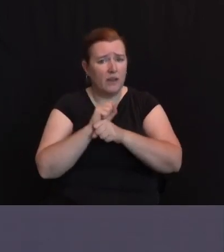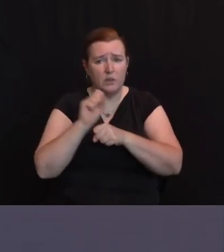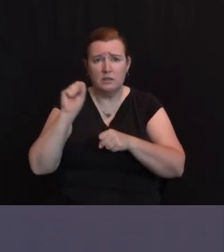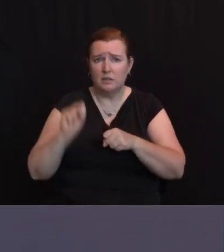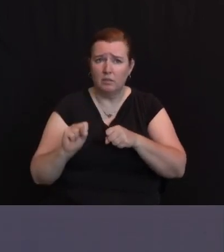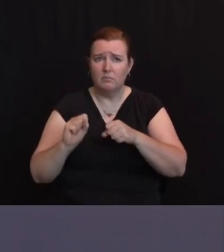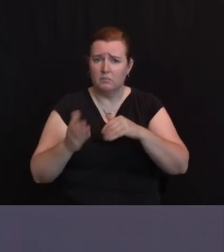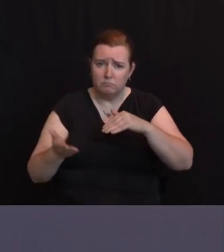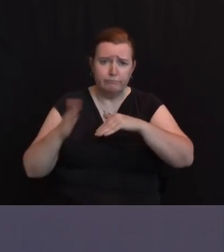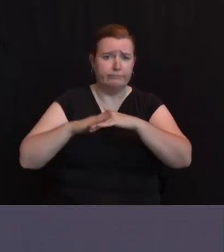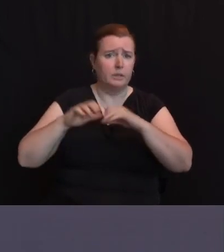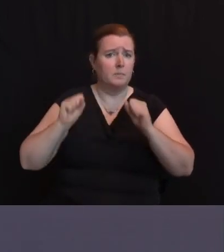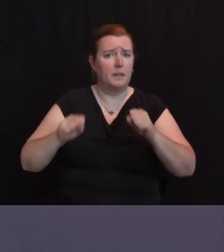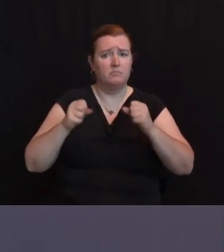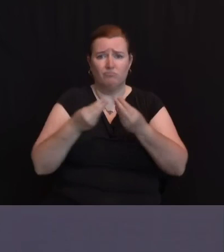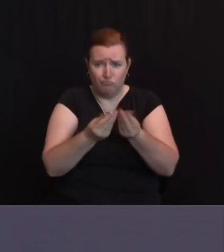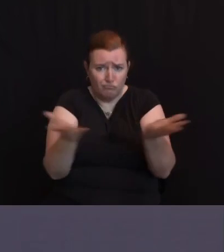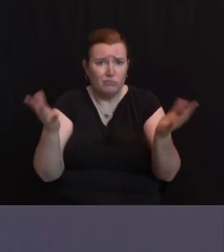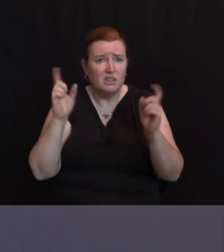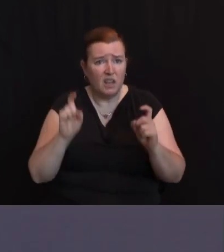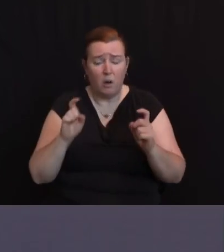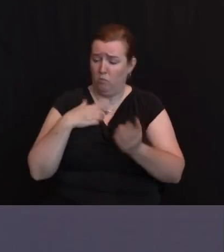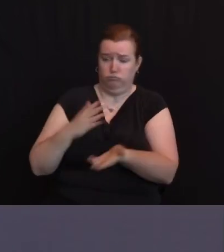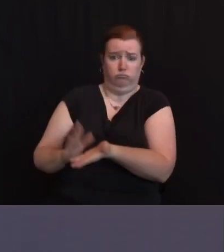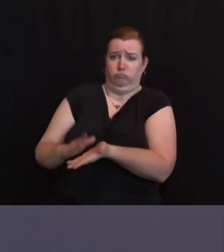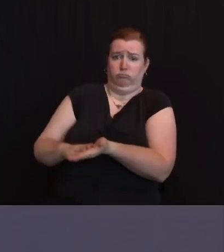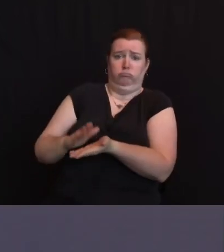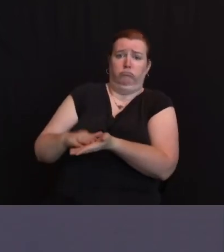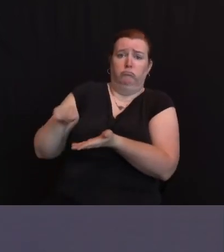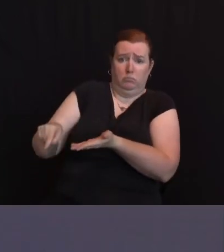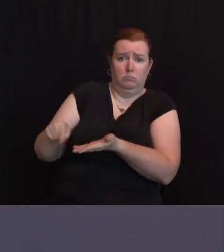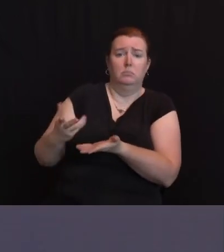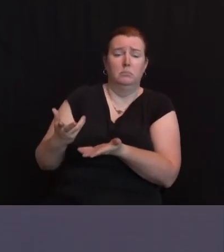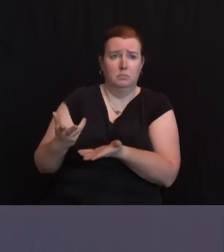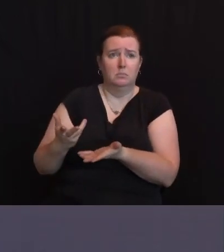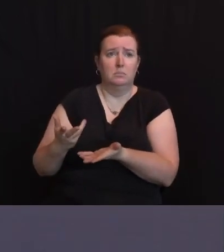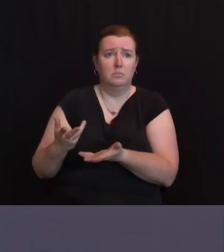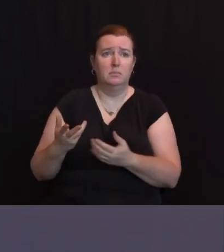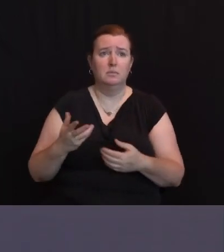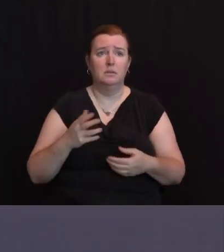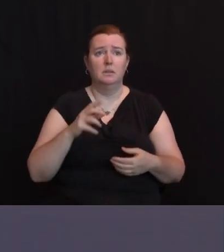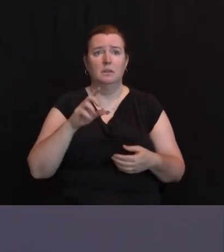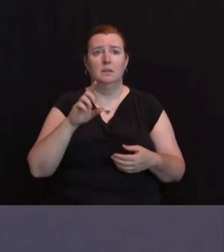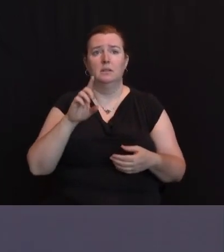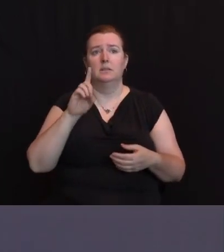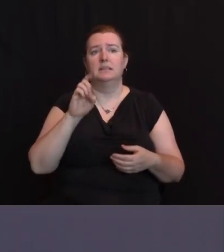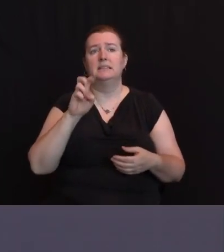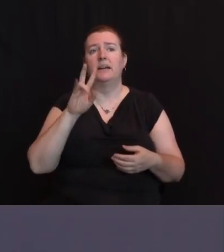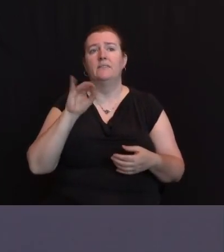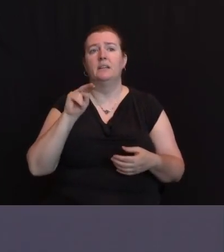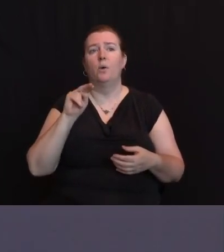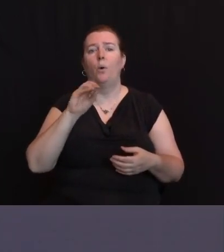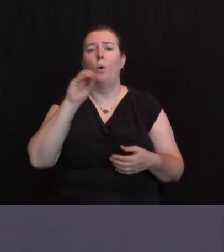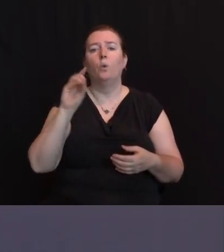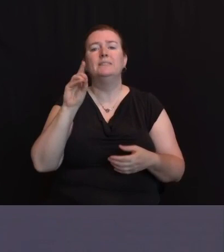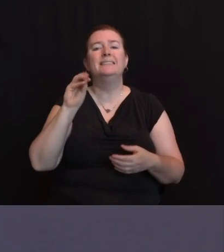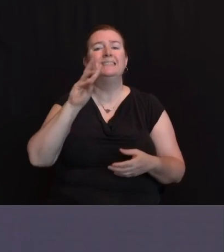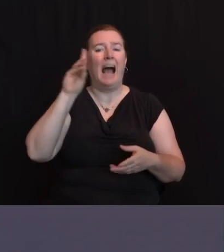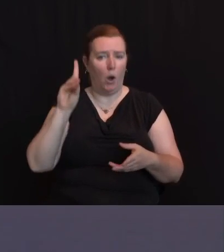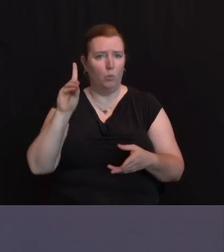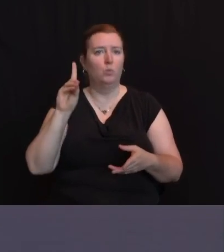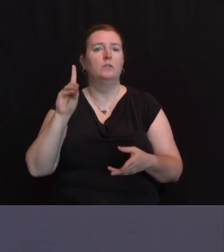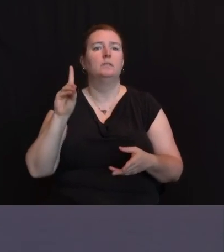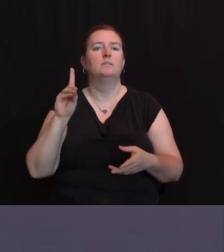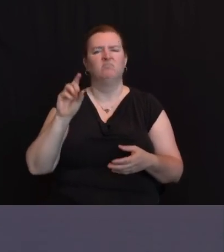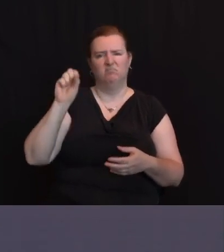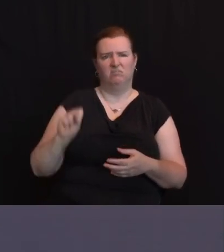So to each of our regional coordinators, in this case Kevin O'Dowd in the South at Cooper, hats off. Ed, should we be concerned